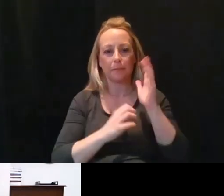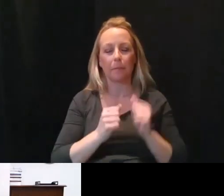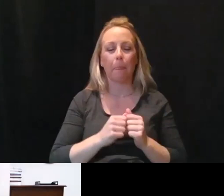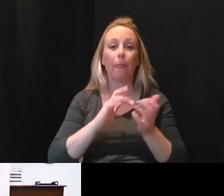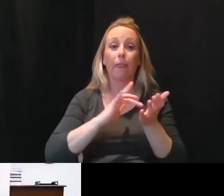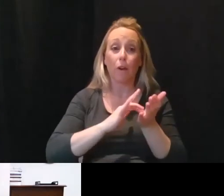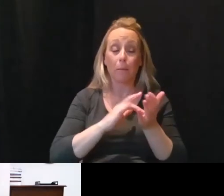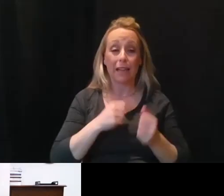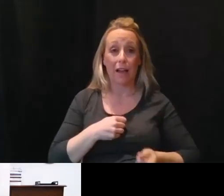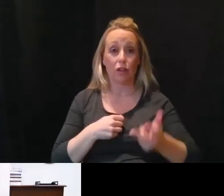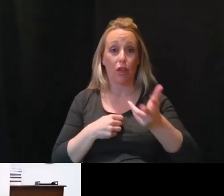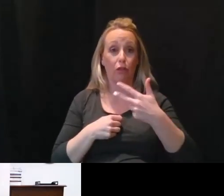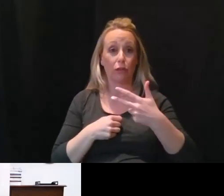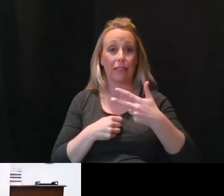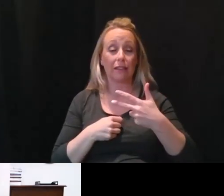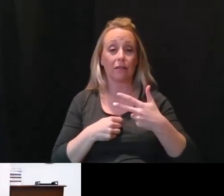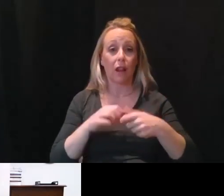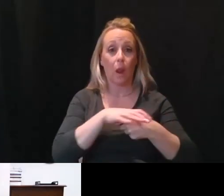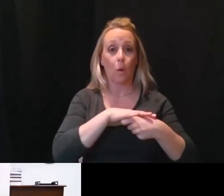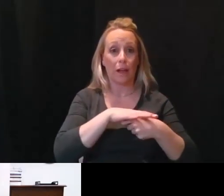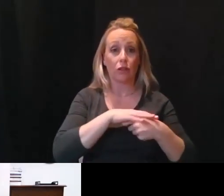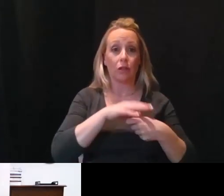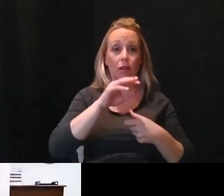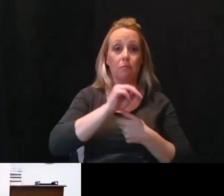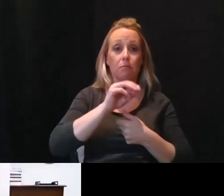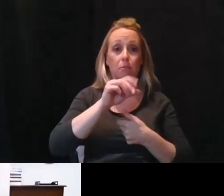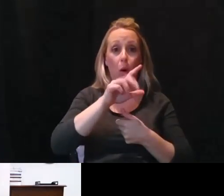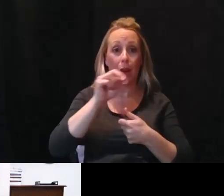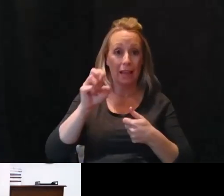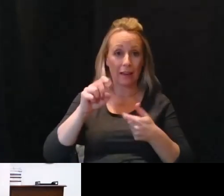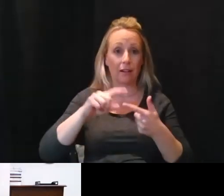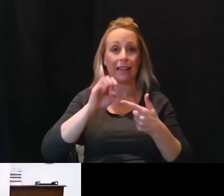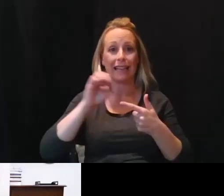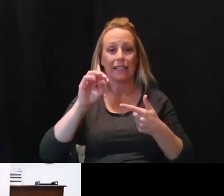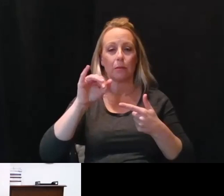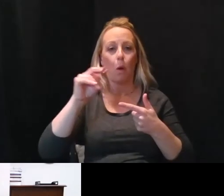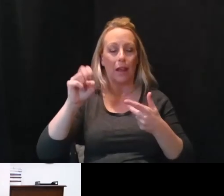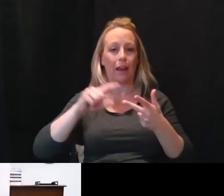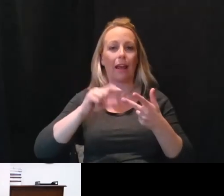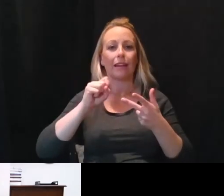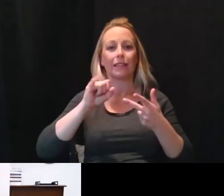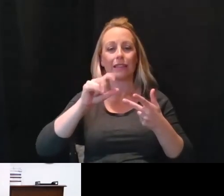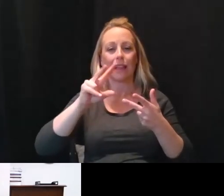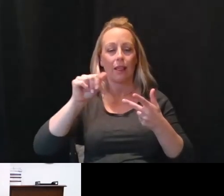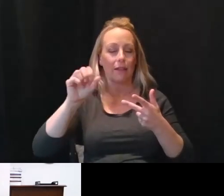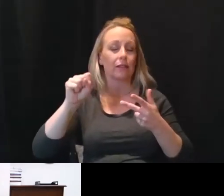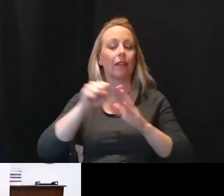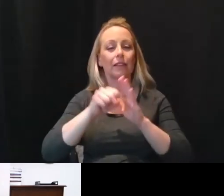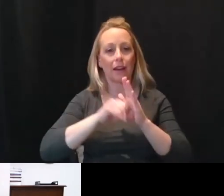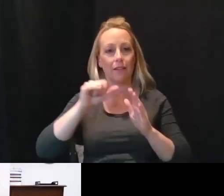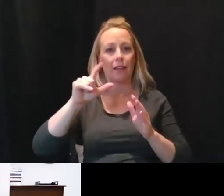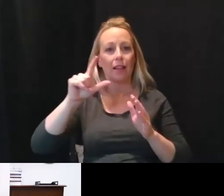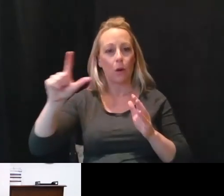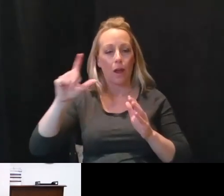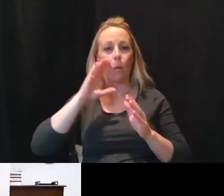3 locations in Rock Island County, in Moline, East Moline, and Silvis. The state of Illinois also will announce other